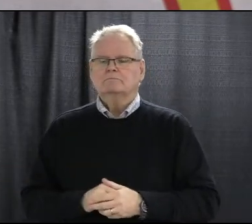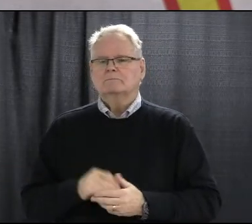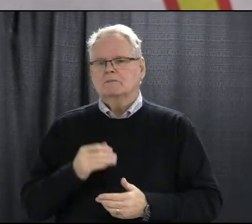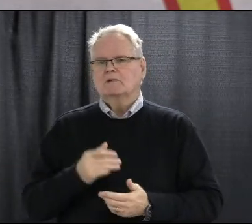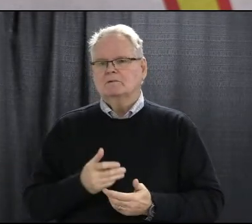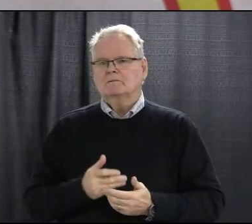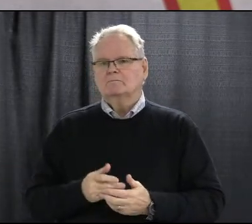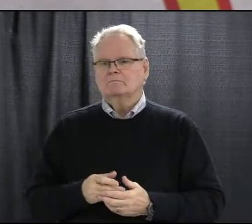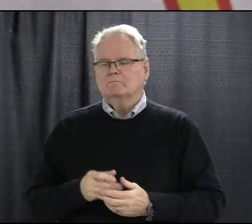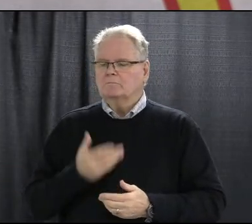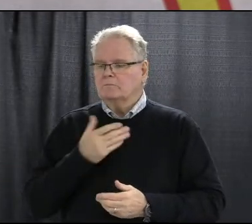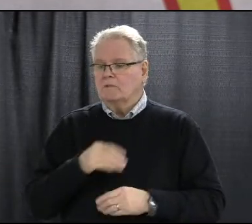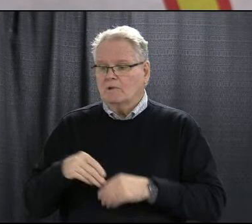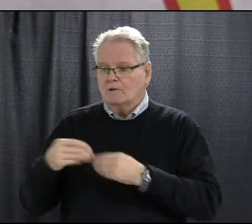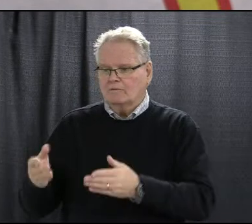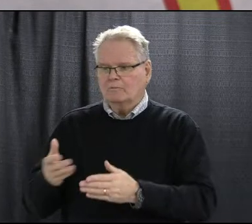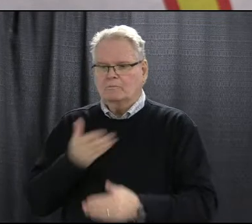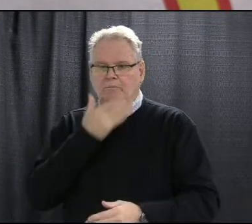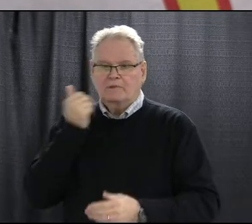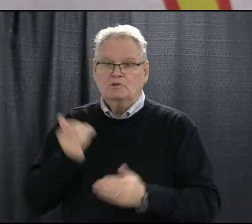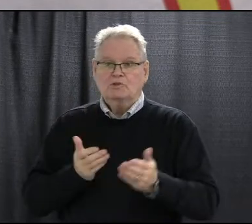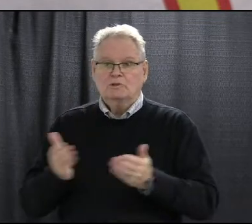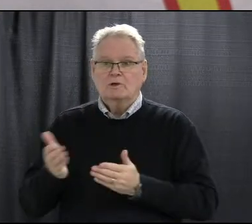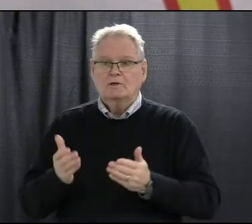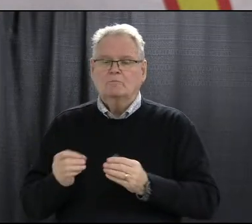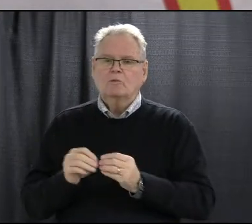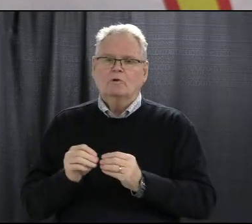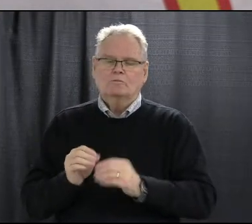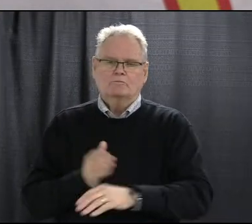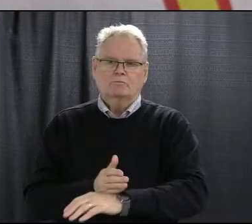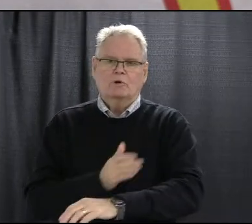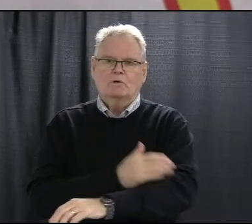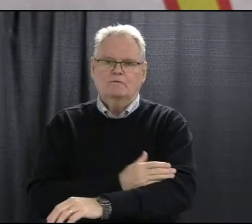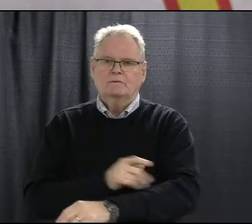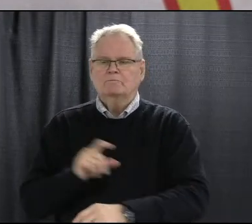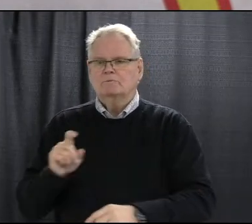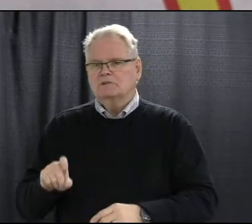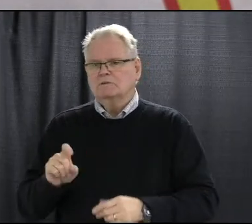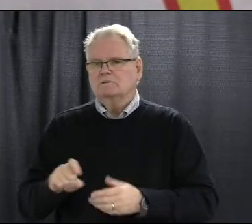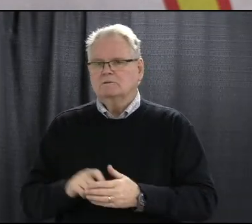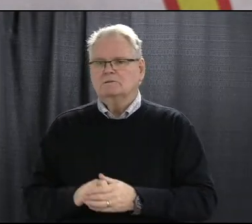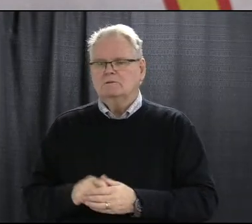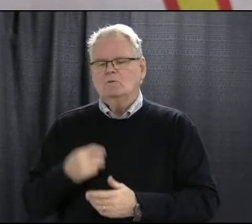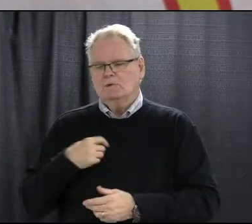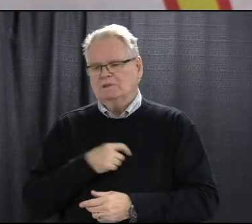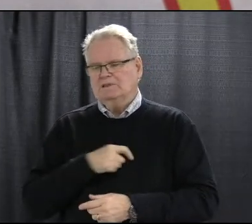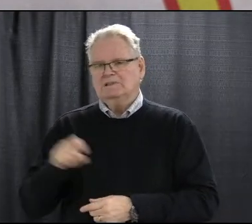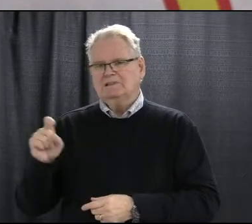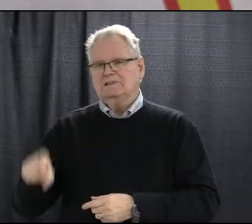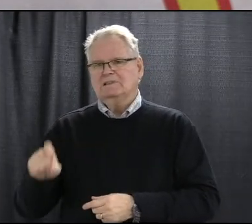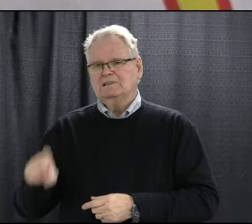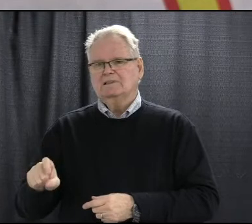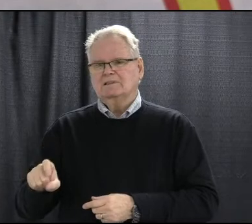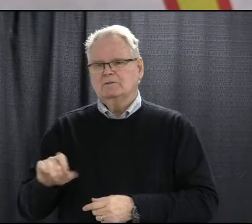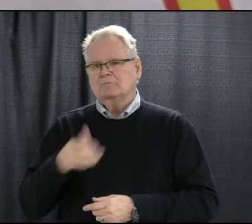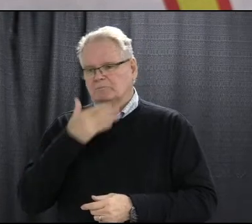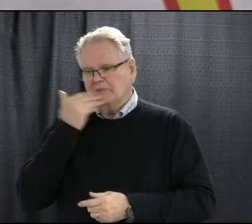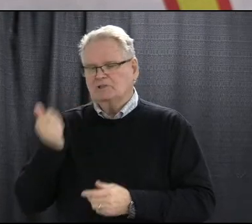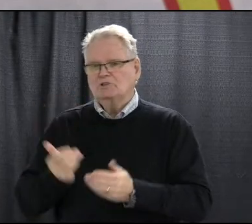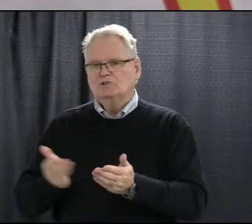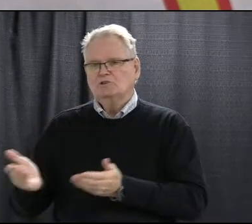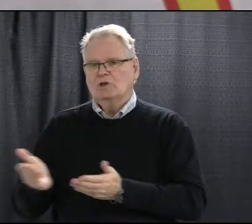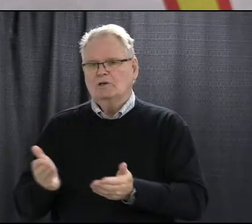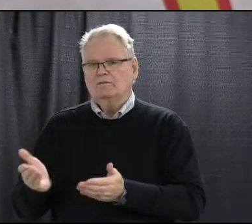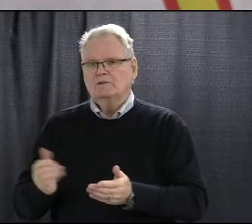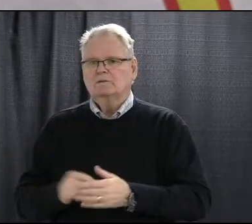for seniors over the past number of months fits into this. So all of the decisions are with a vision in